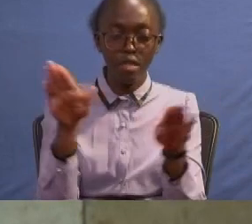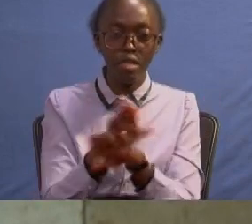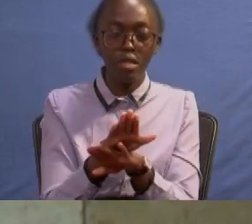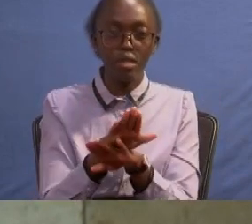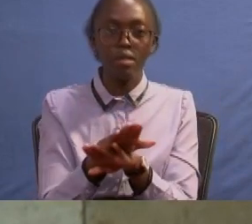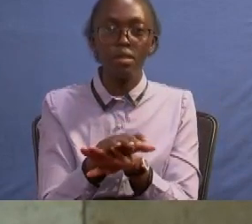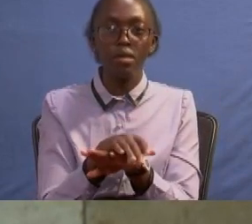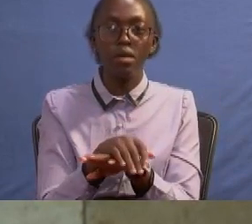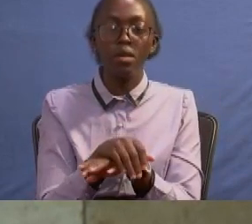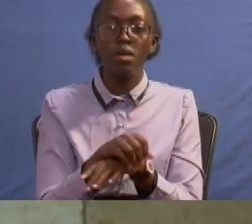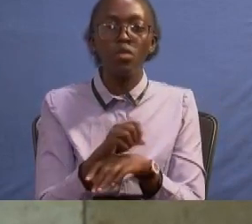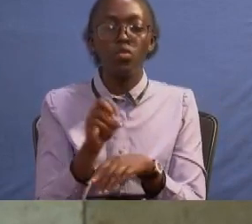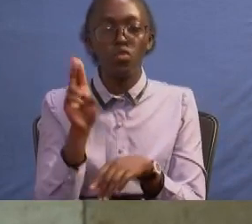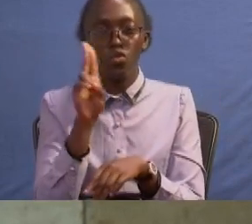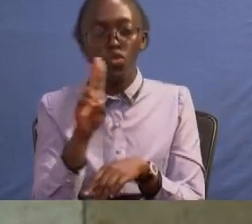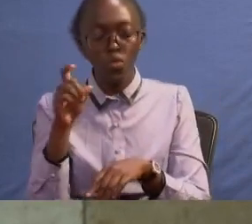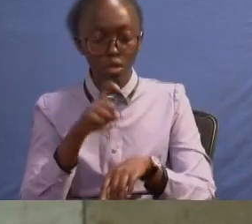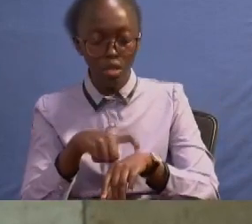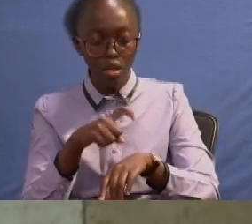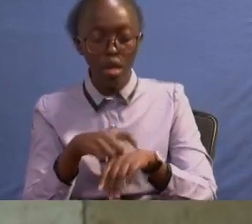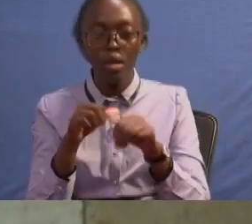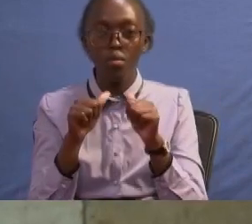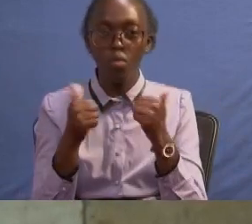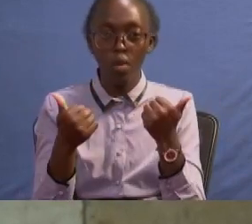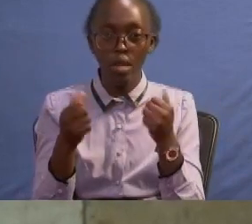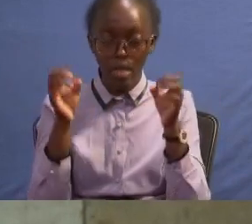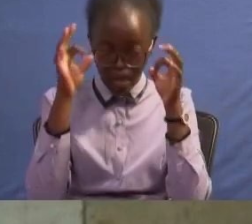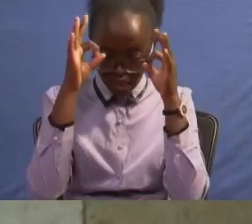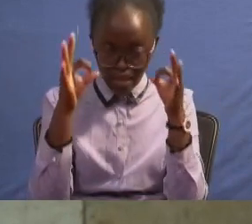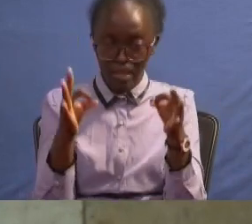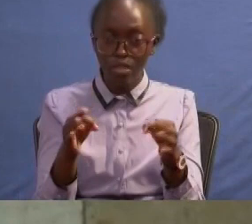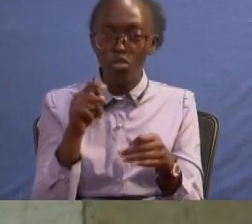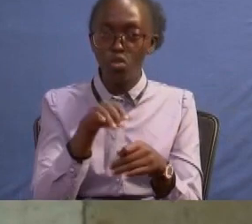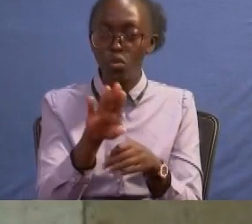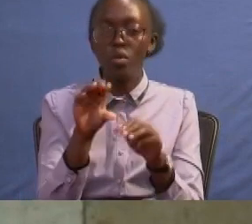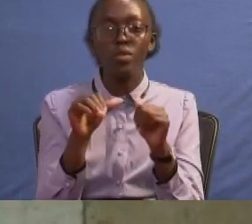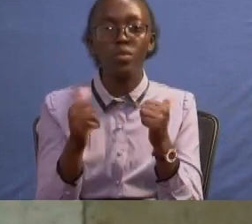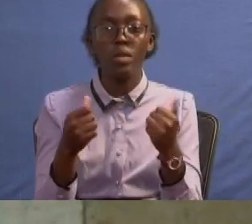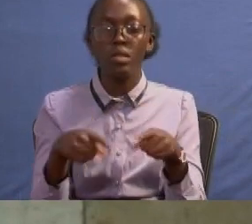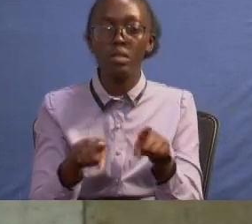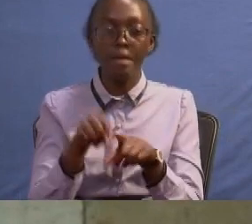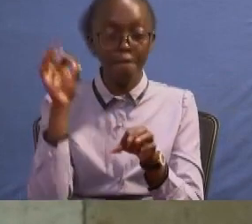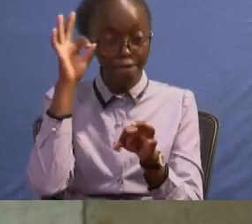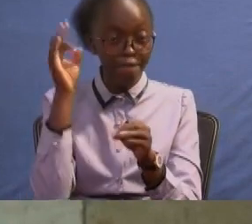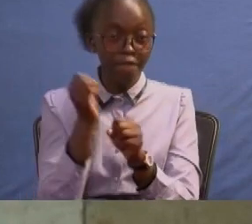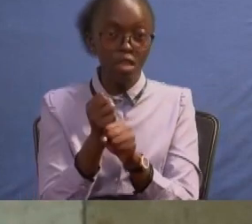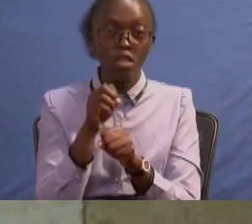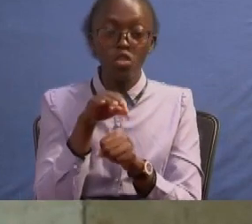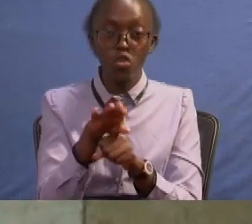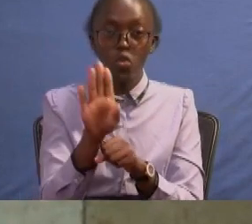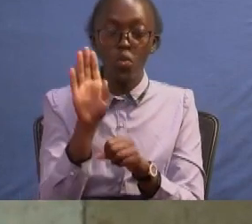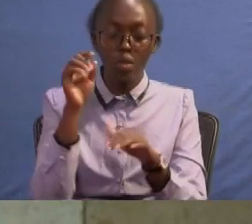time in good use, if you make right decision, and if your faith is